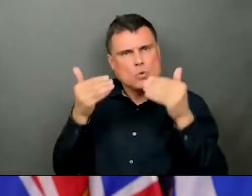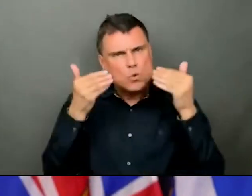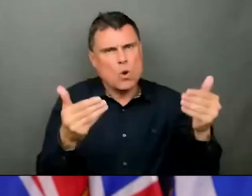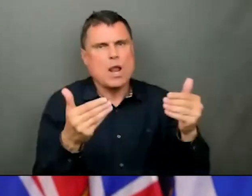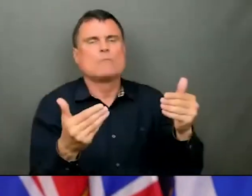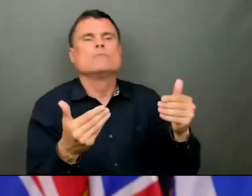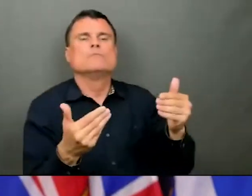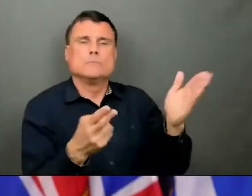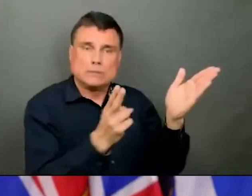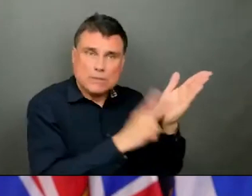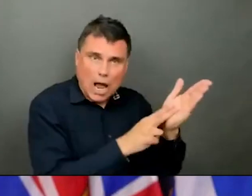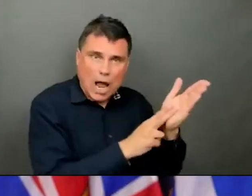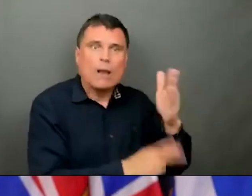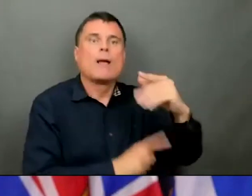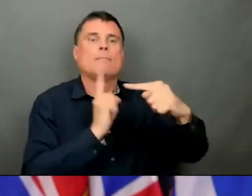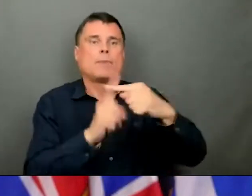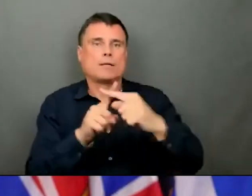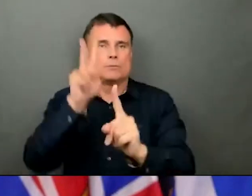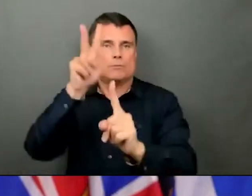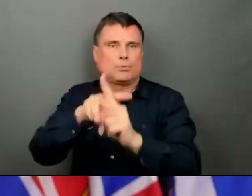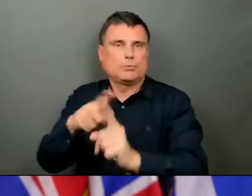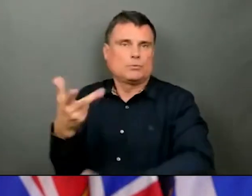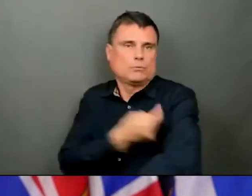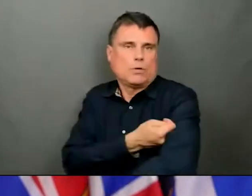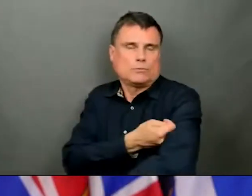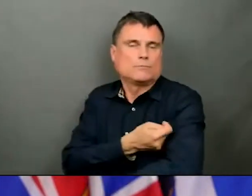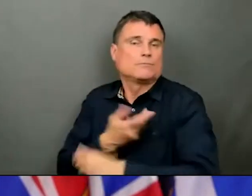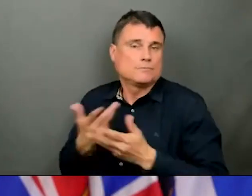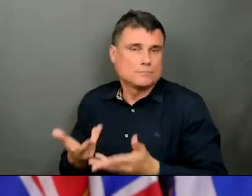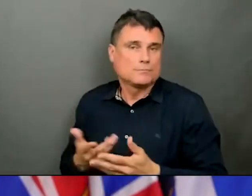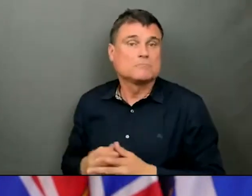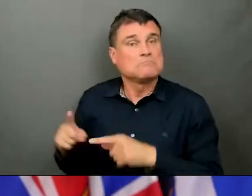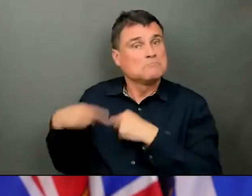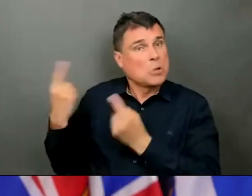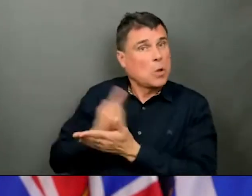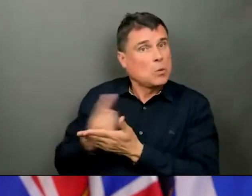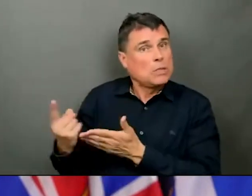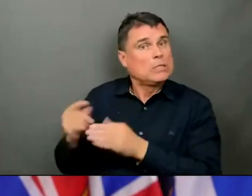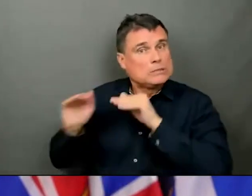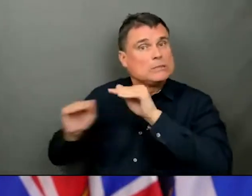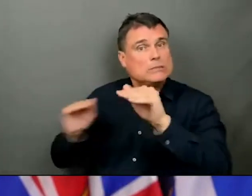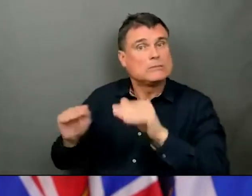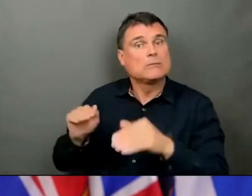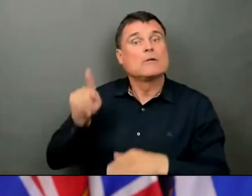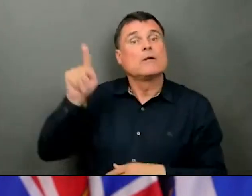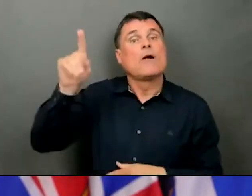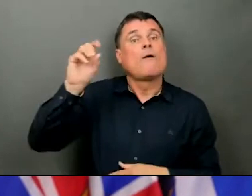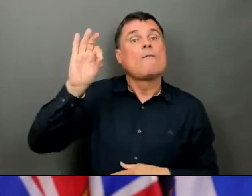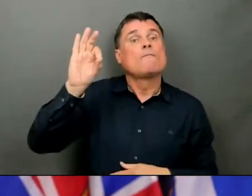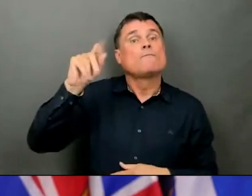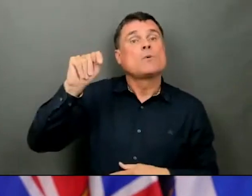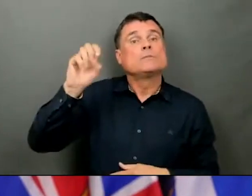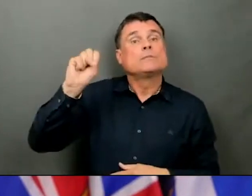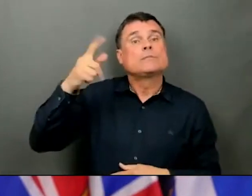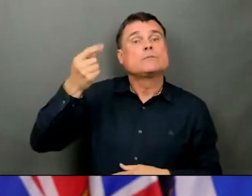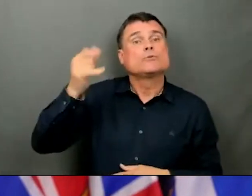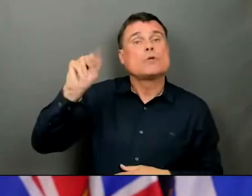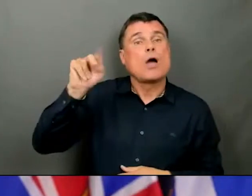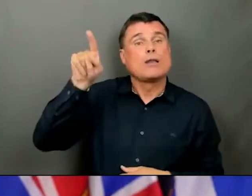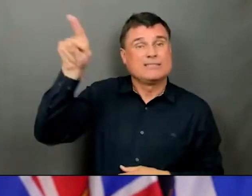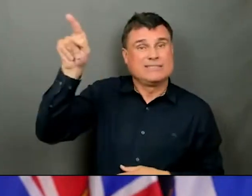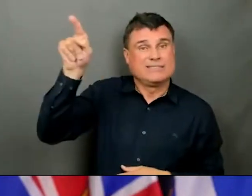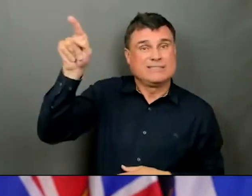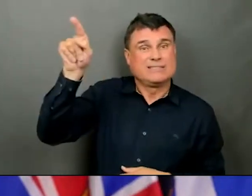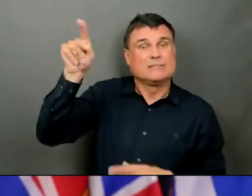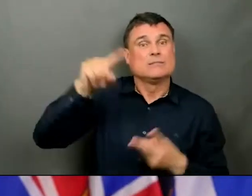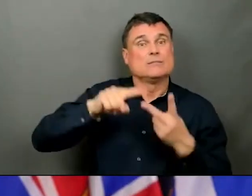we've seen a very positive response, I think, in the last week in Fort St. John. We've already seen a positive response in Dawson Creek, and we hope